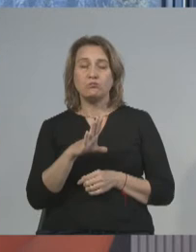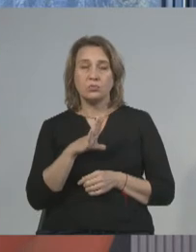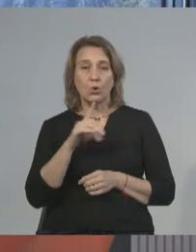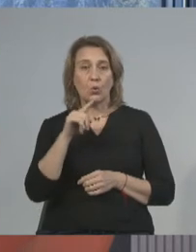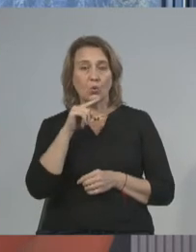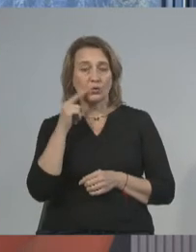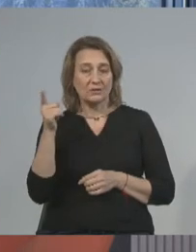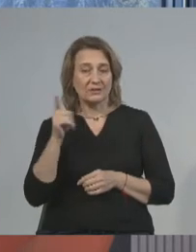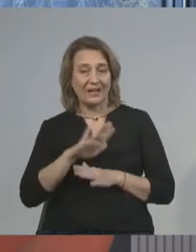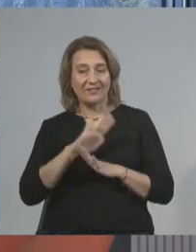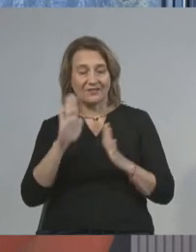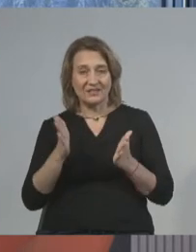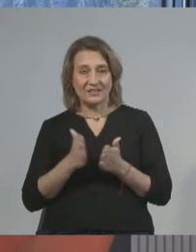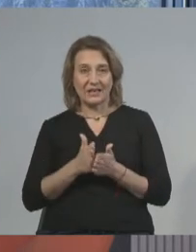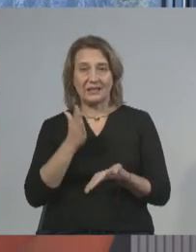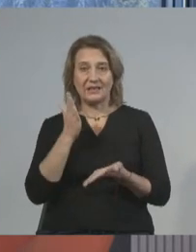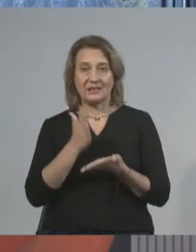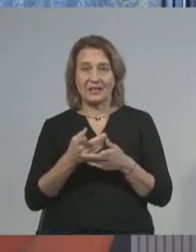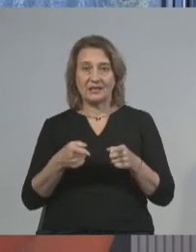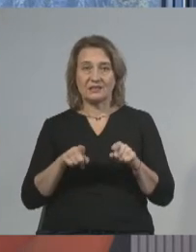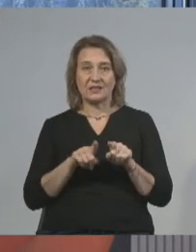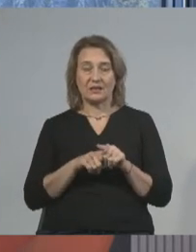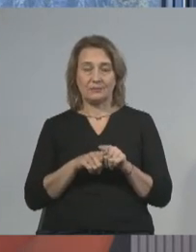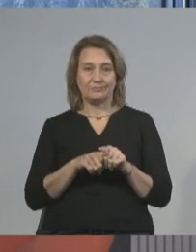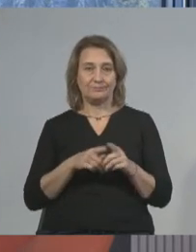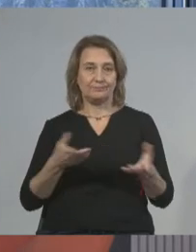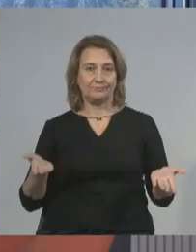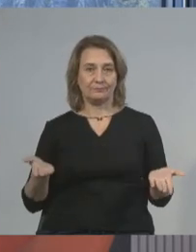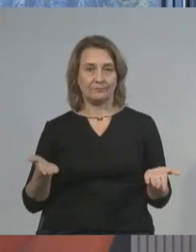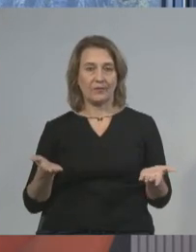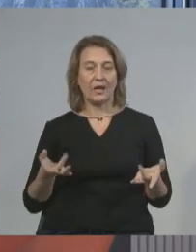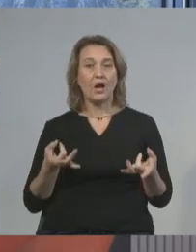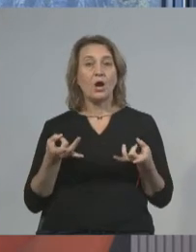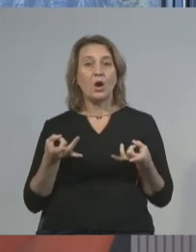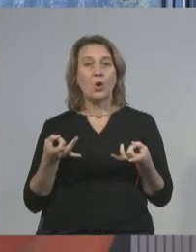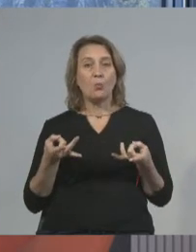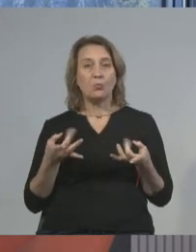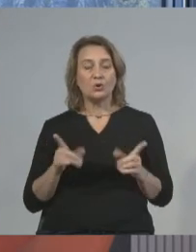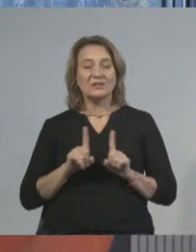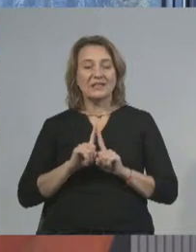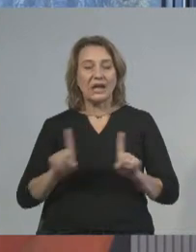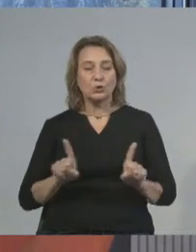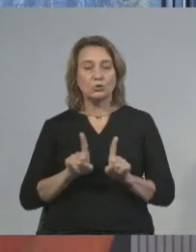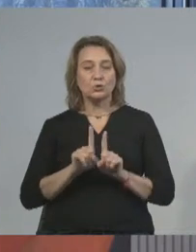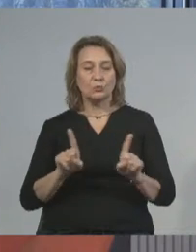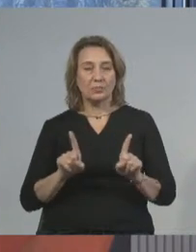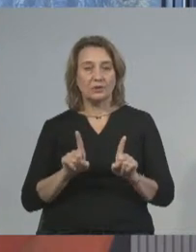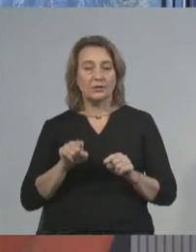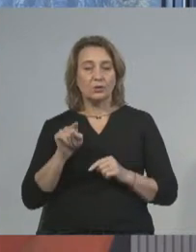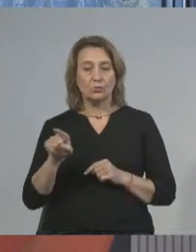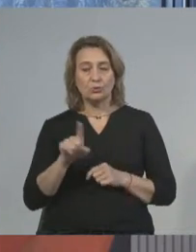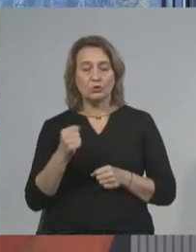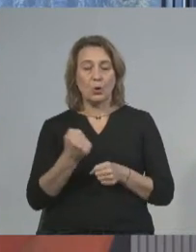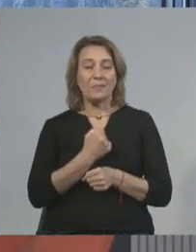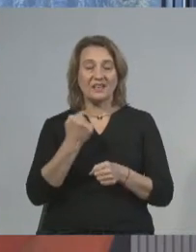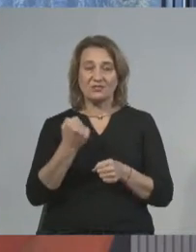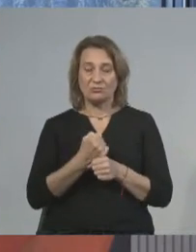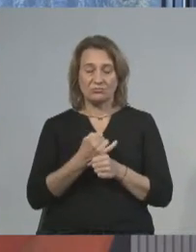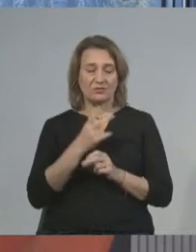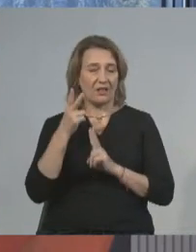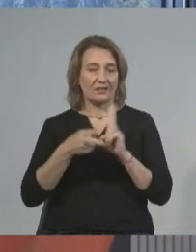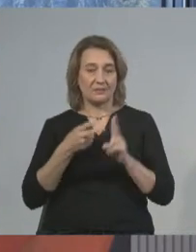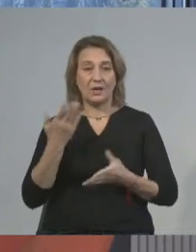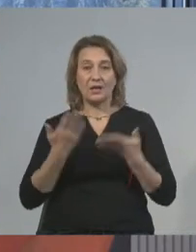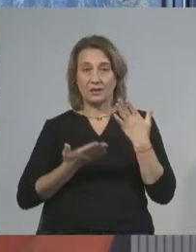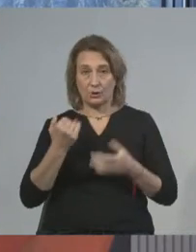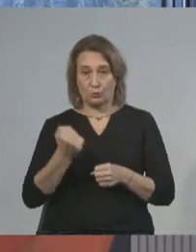requires like 15 years yes all the their methods they didn't change and russians have a nice popularity if something